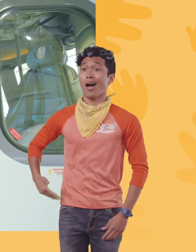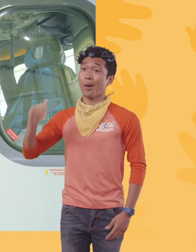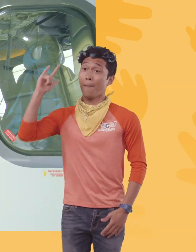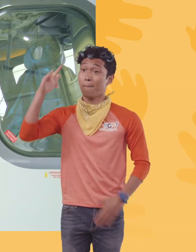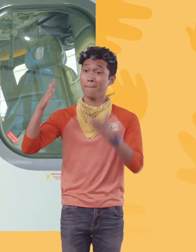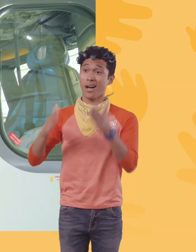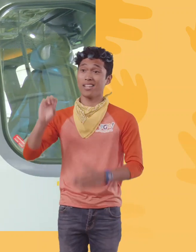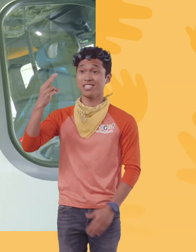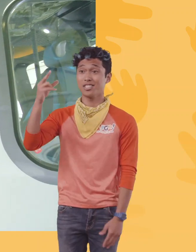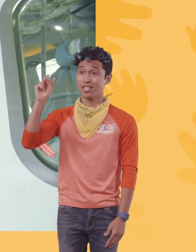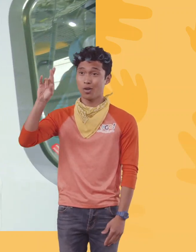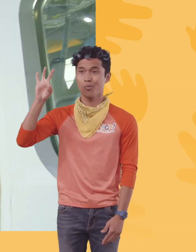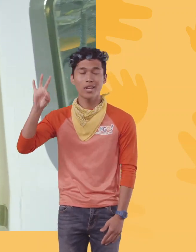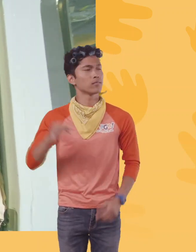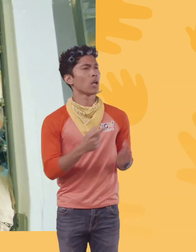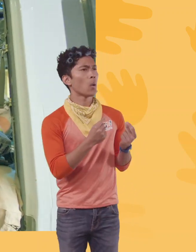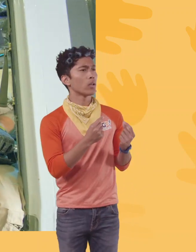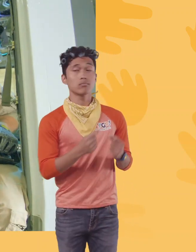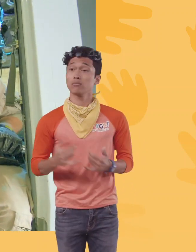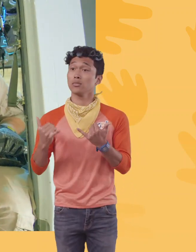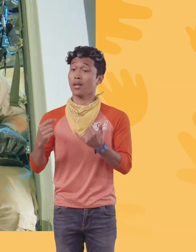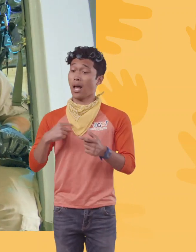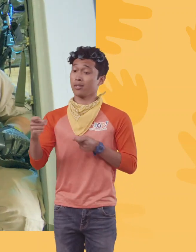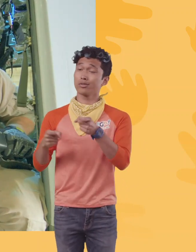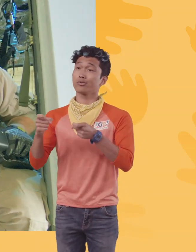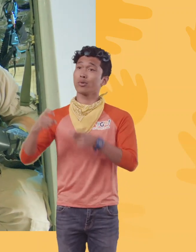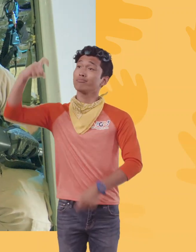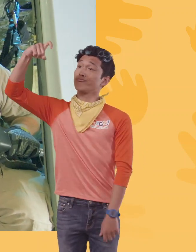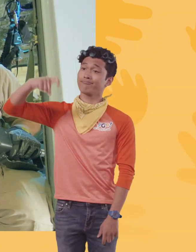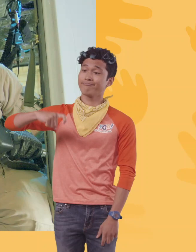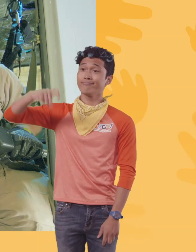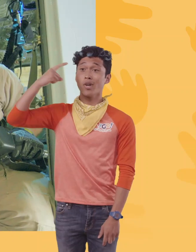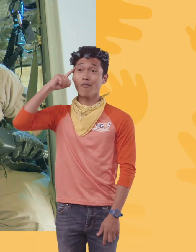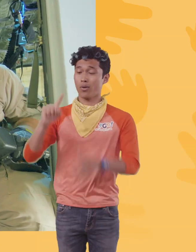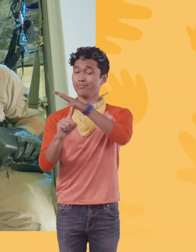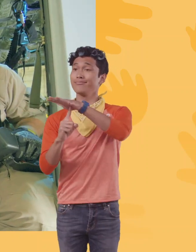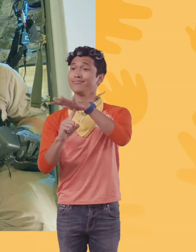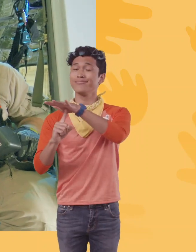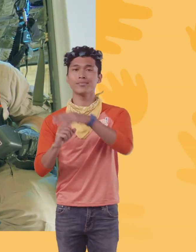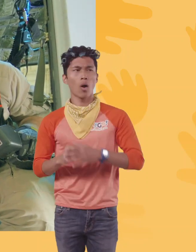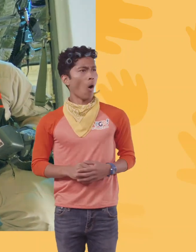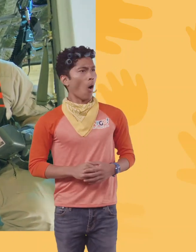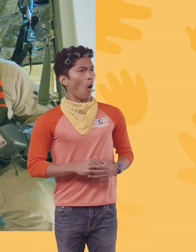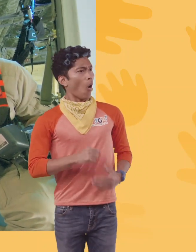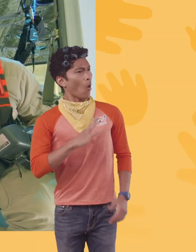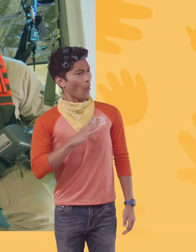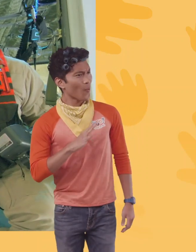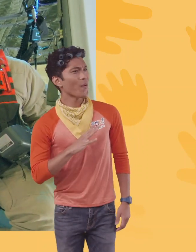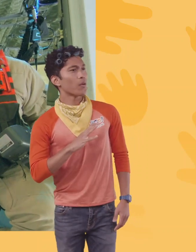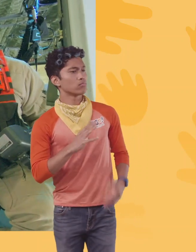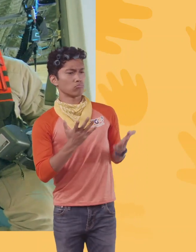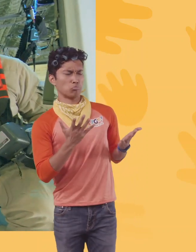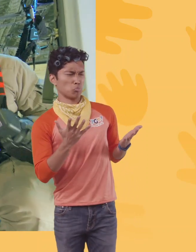Sharif. What do you do? Well, today I'm the hoist operator on our air ambulance at the LAFD Air Operations. Ooh, that's cool.